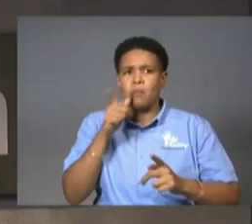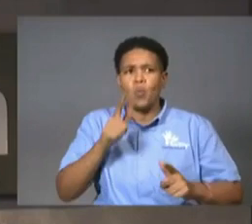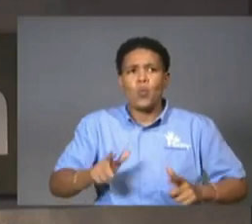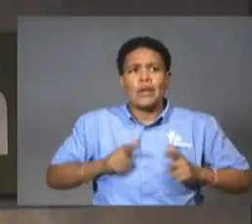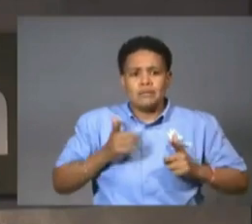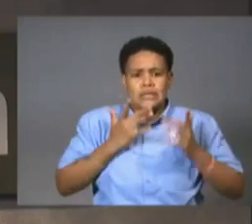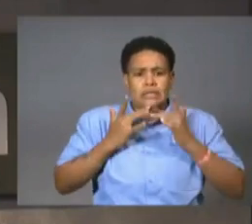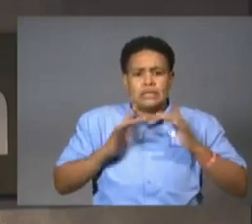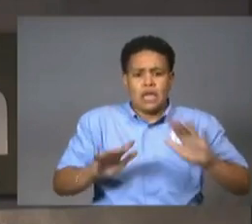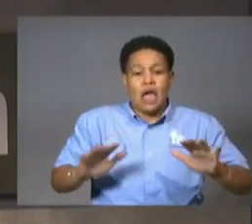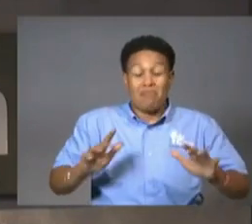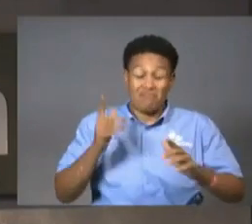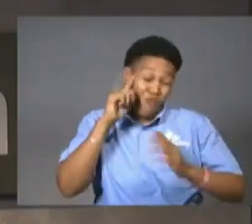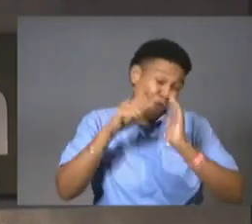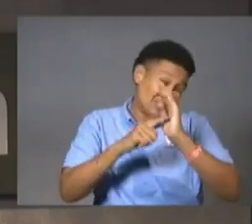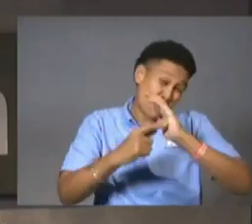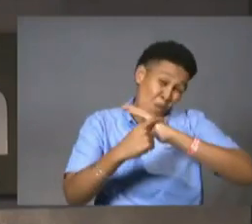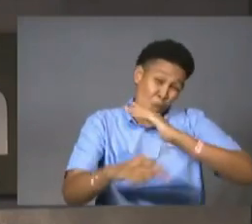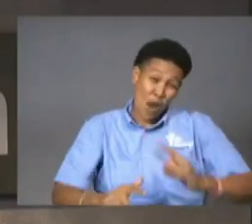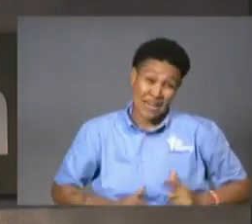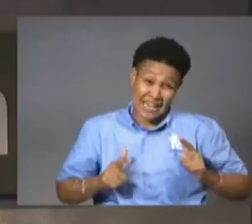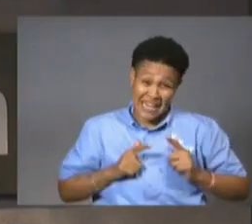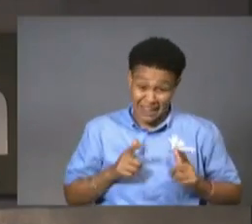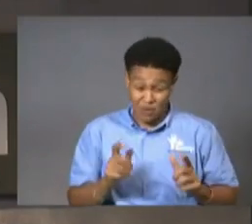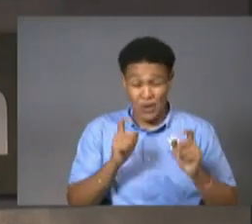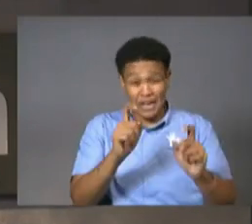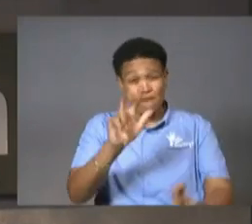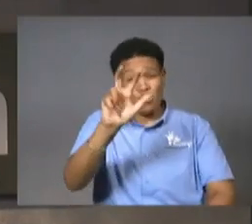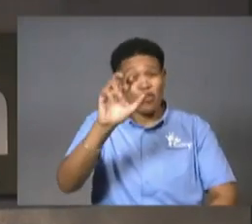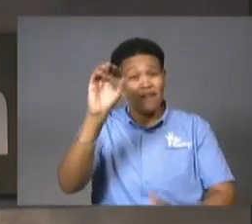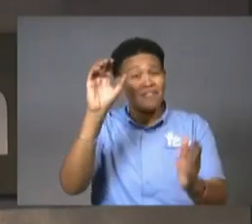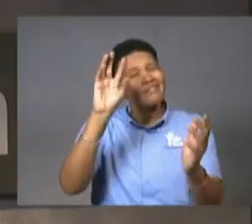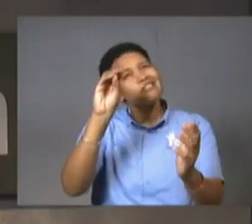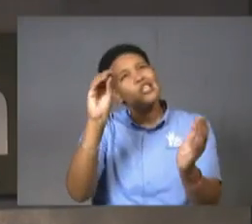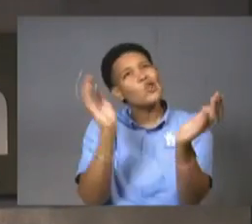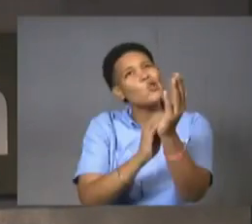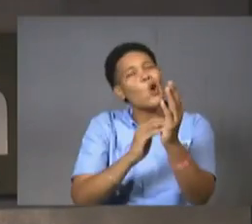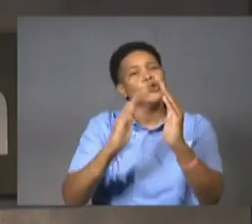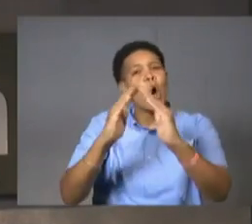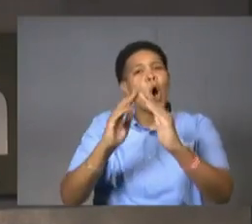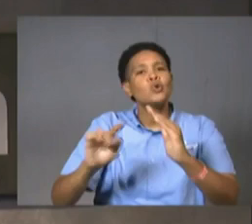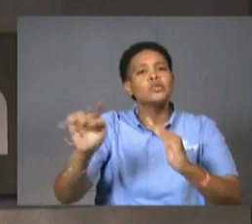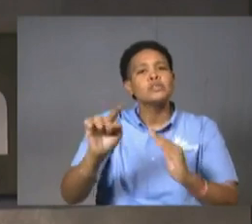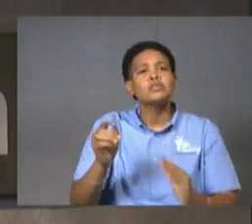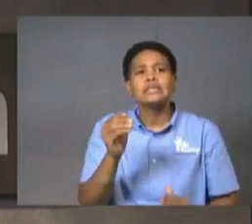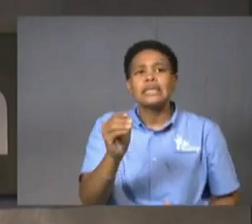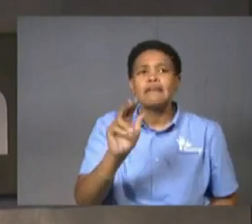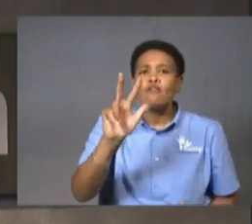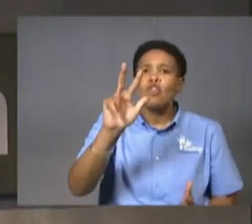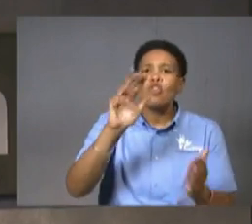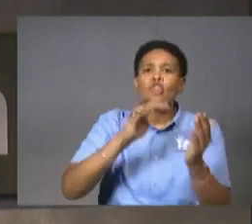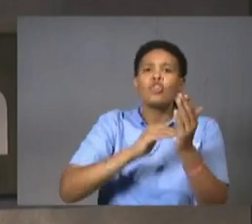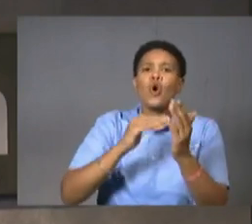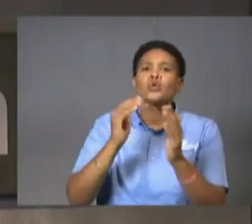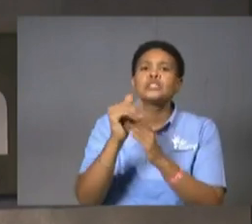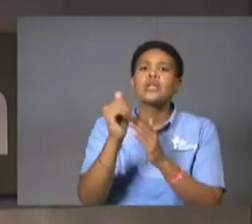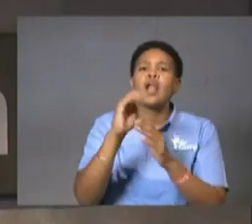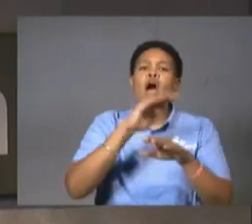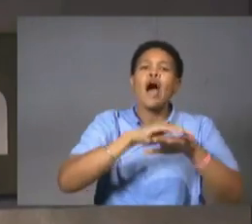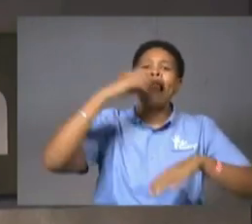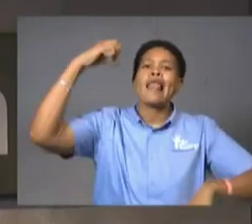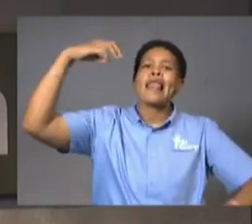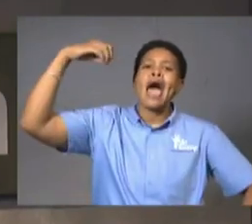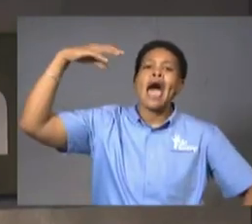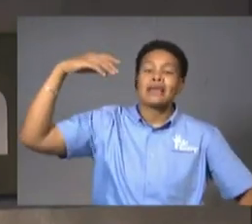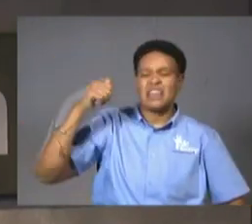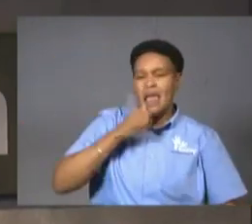package, which would give 360,000 households a credit of $3,000 on their light bill and $1,000